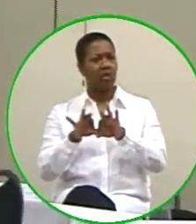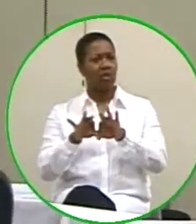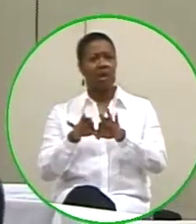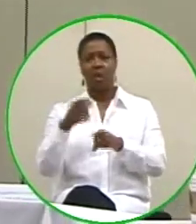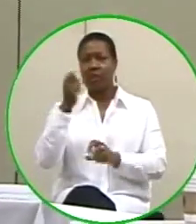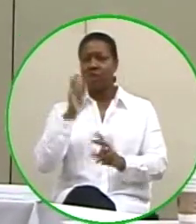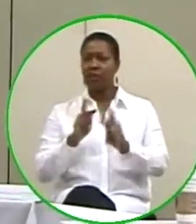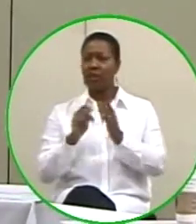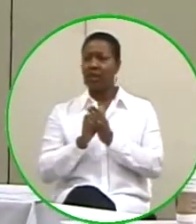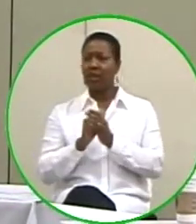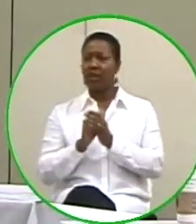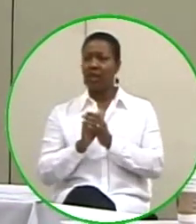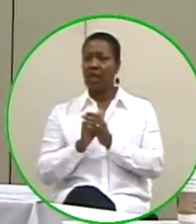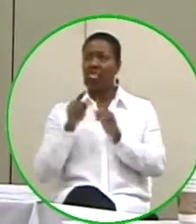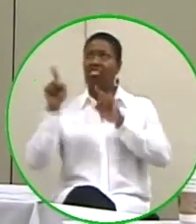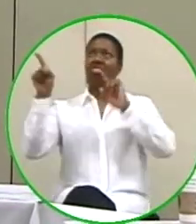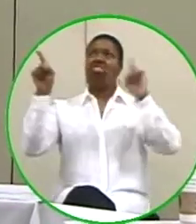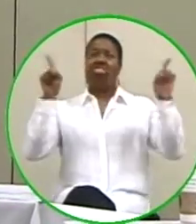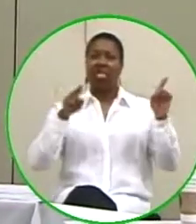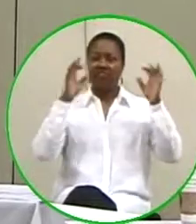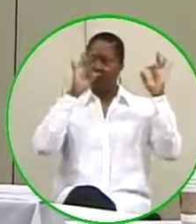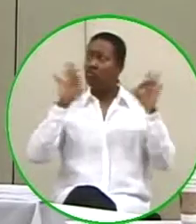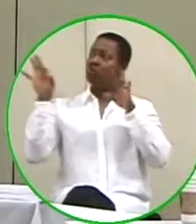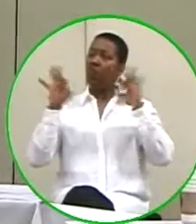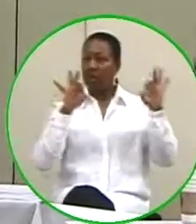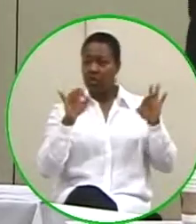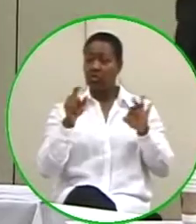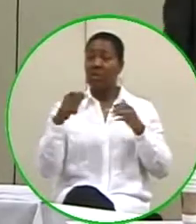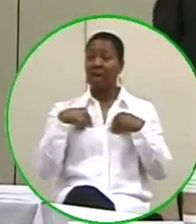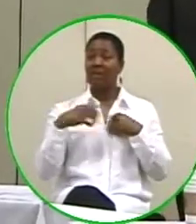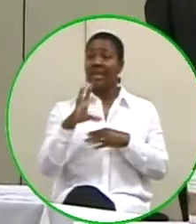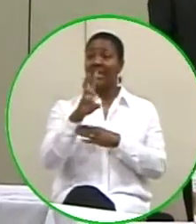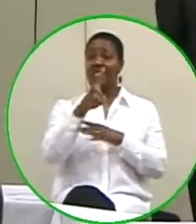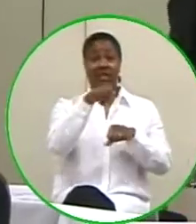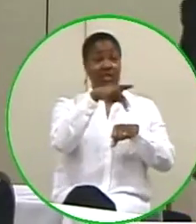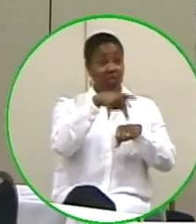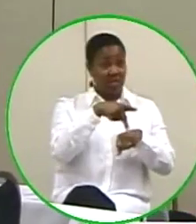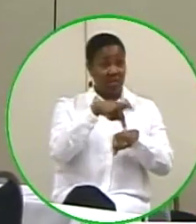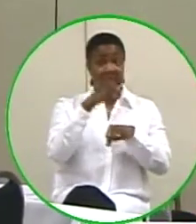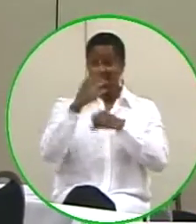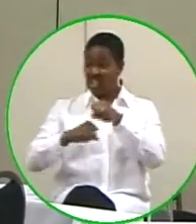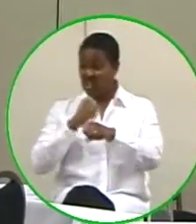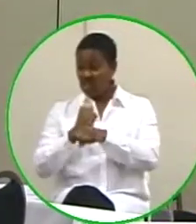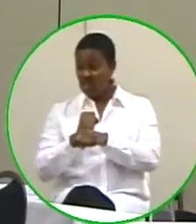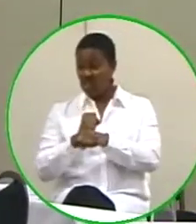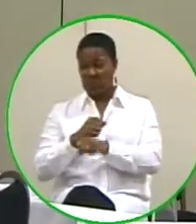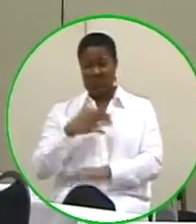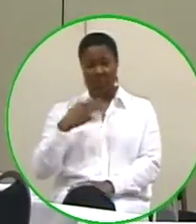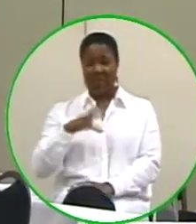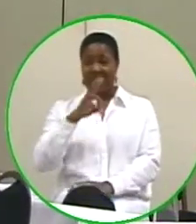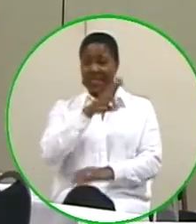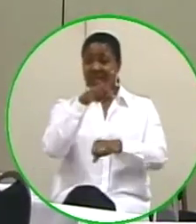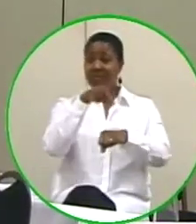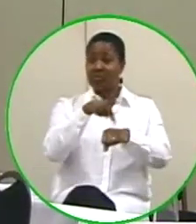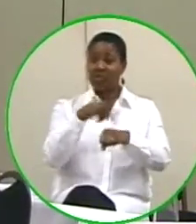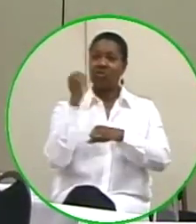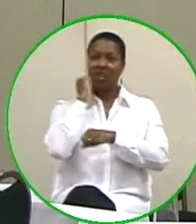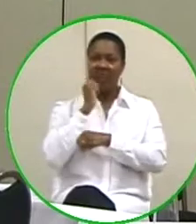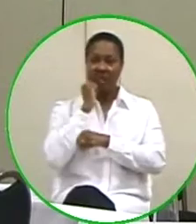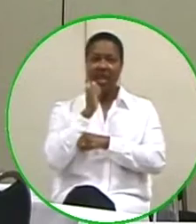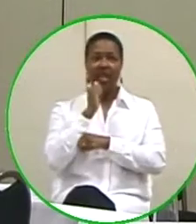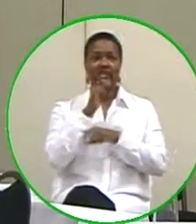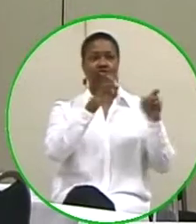Because people are getting pulled in different directions. Somebody, you were saying, had 6 principals in 6 years. Imagine having 6 principals a day as you